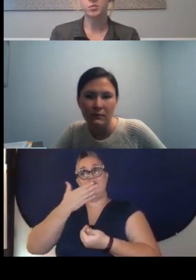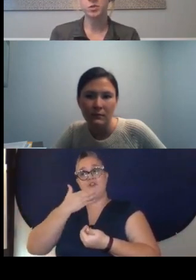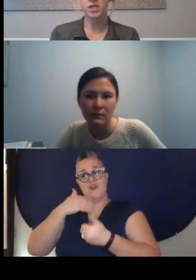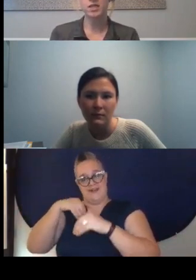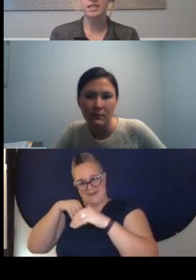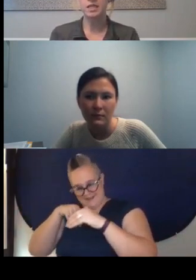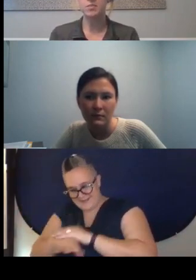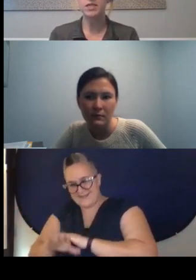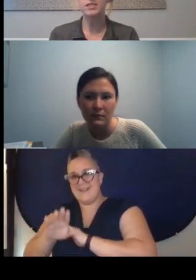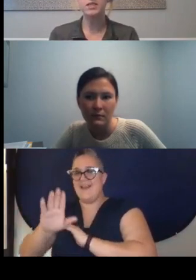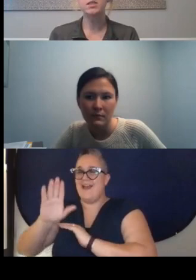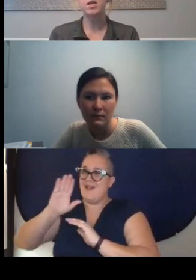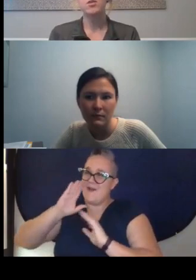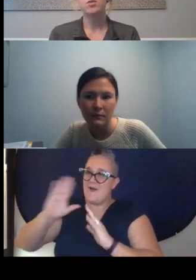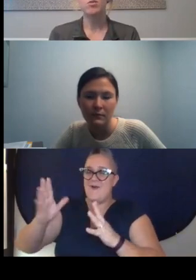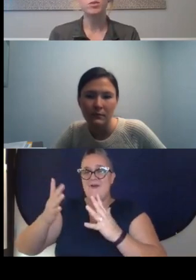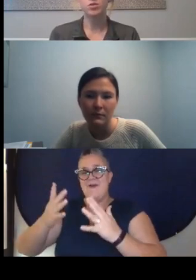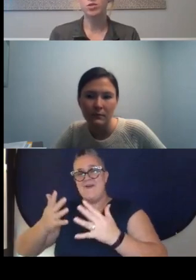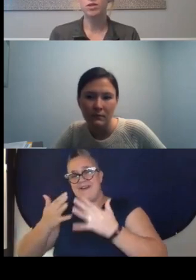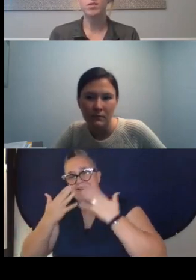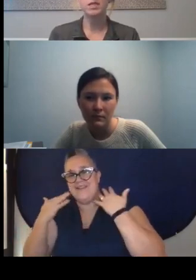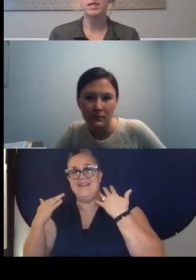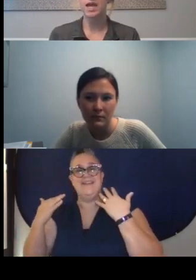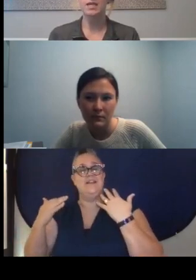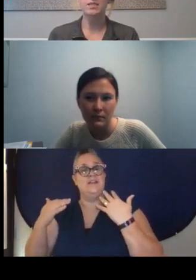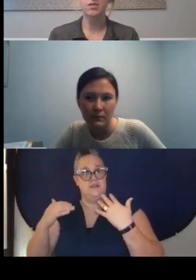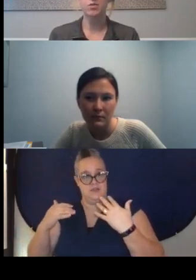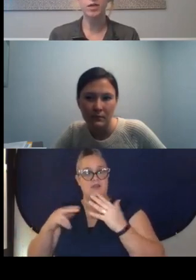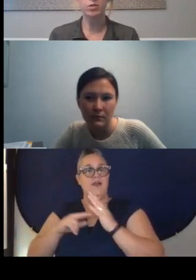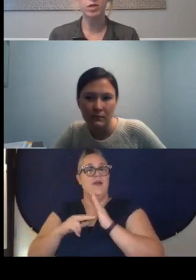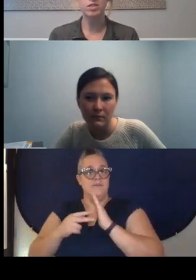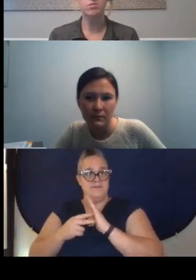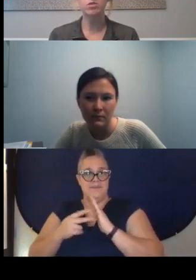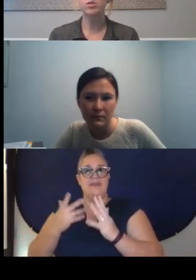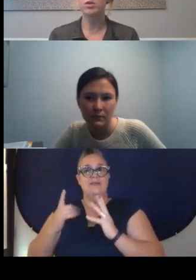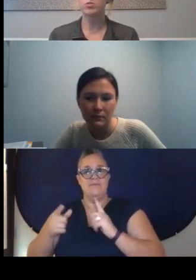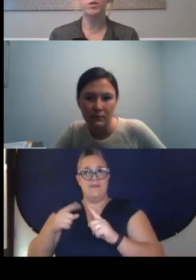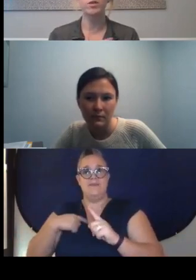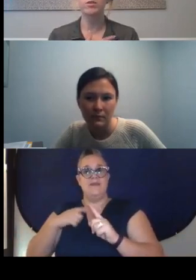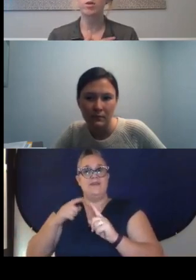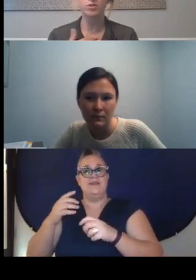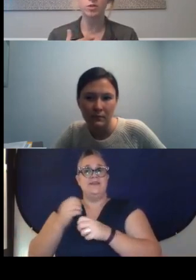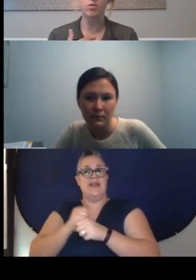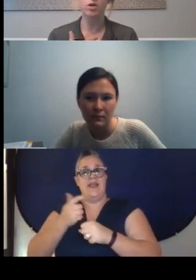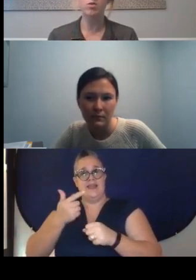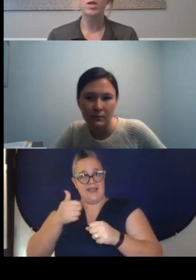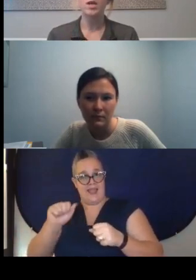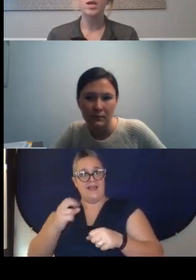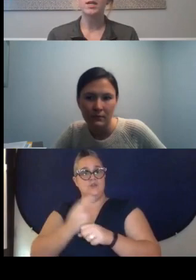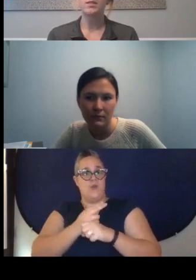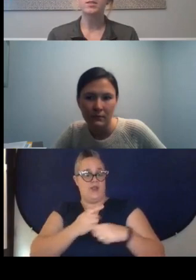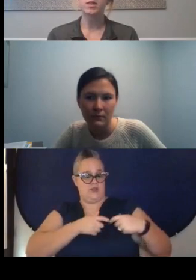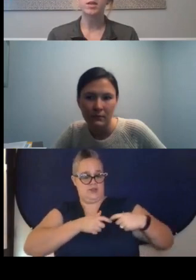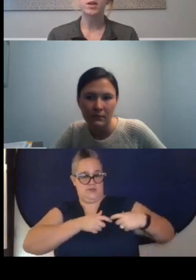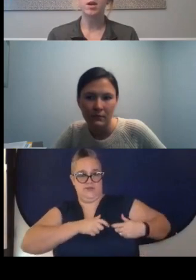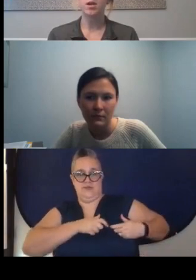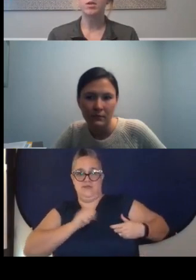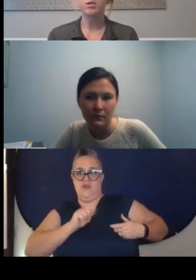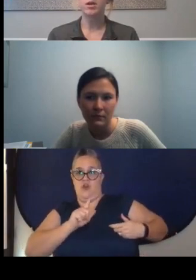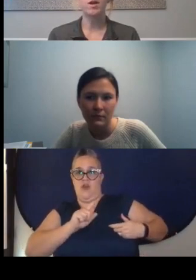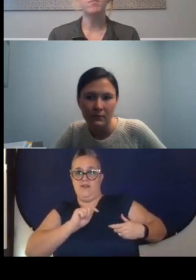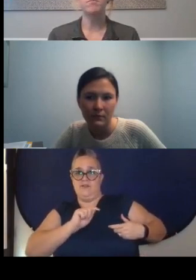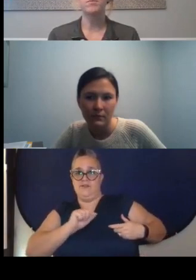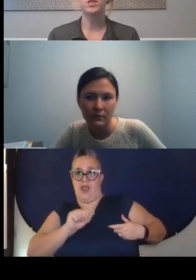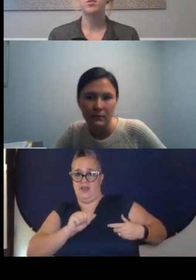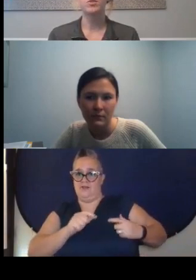the customers on a daily basis. They're also, they might get gas on their way to a customer, so they're wearing their Alta logo, and they